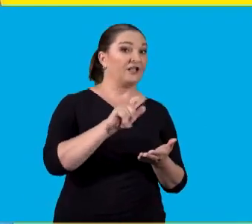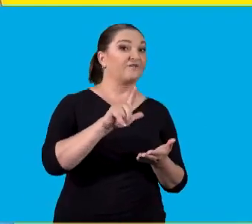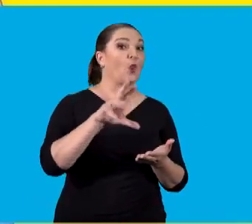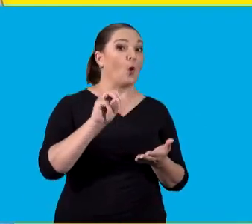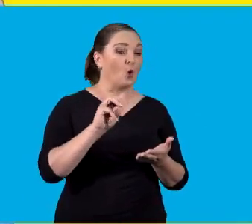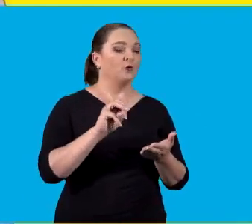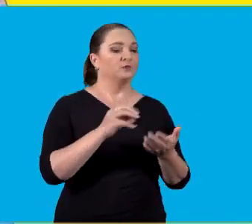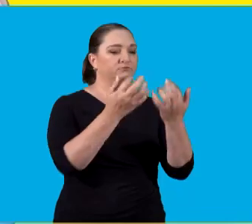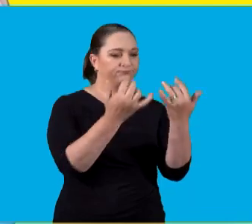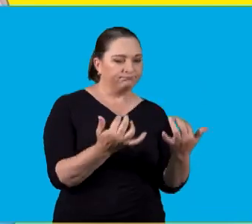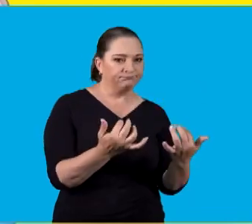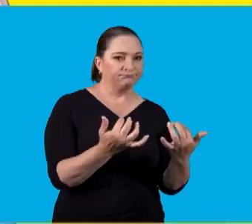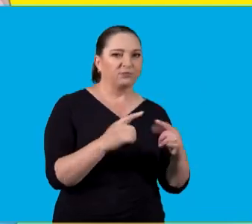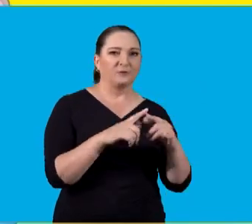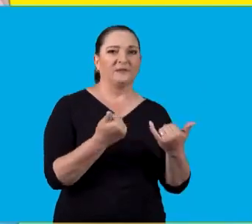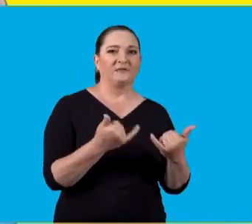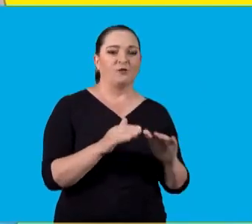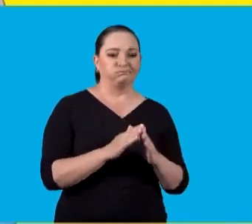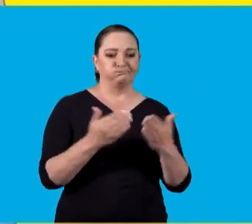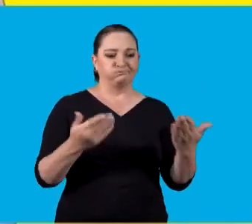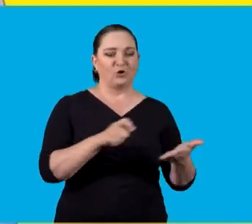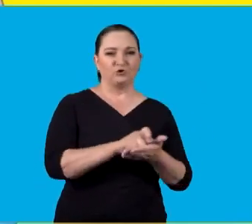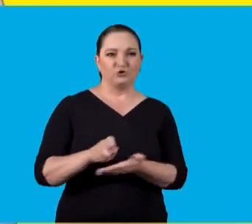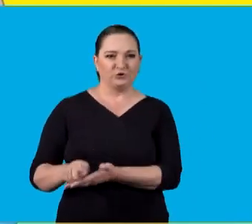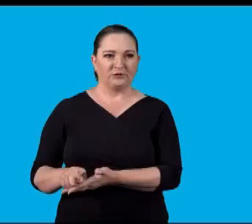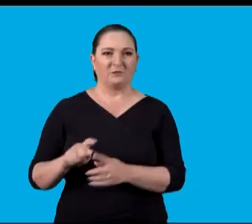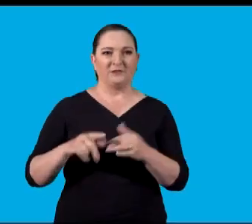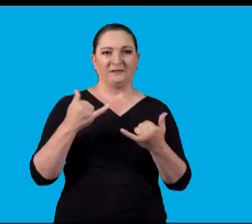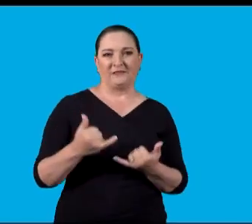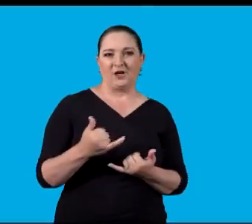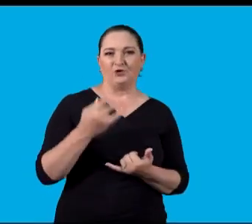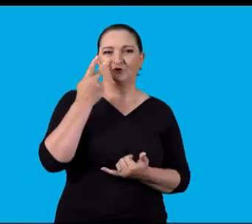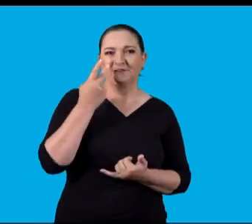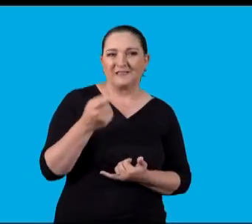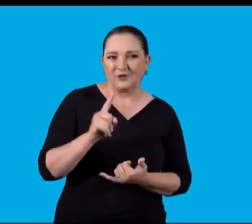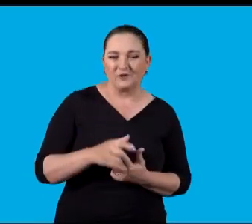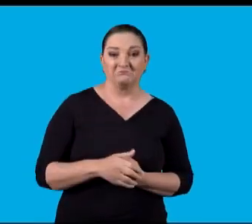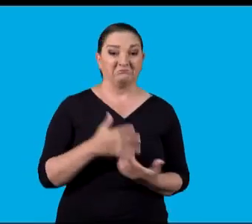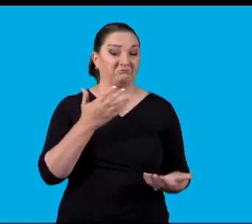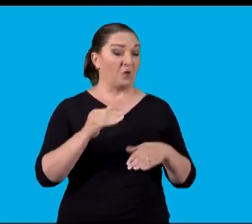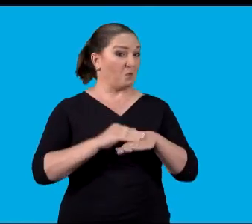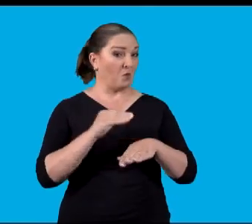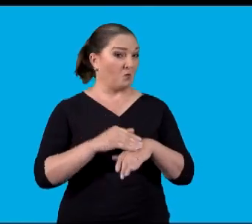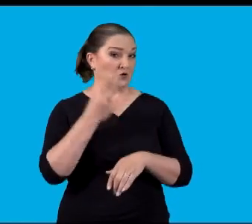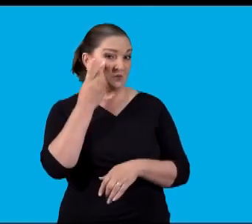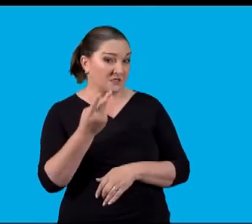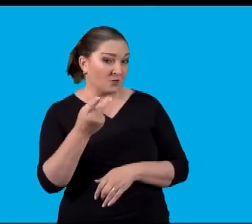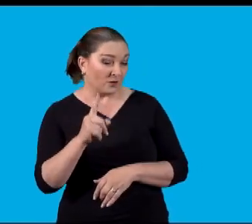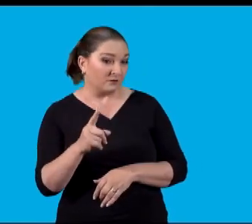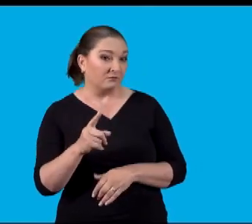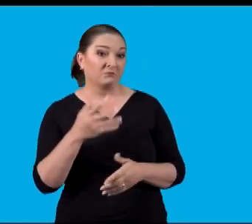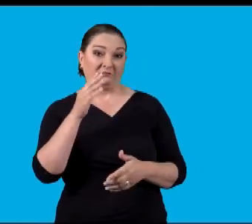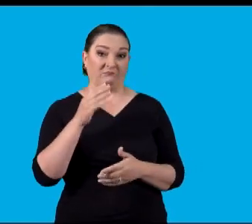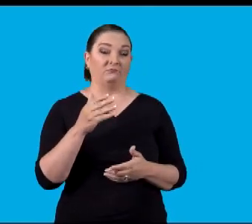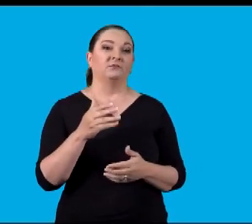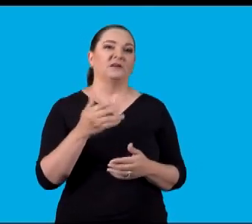we're going to do calculations that relate to cash generated from operations. But here are some of the problems that you may face when you want